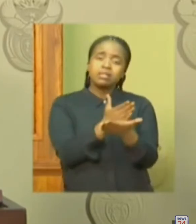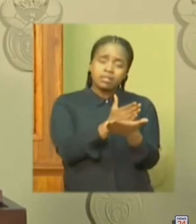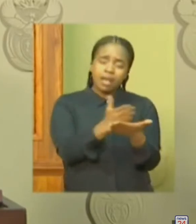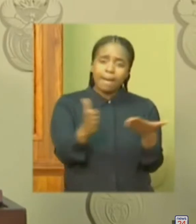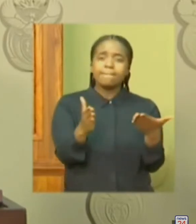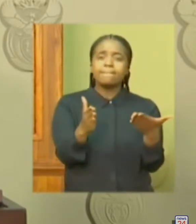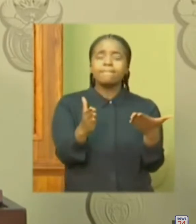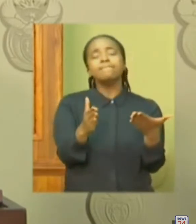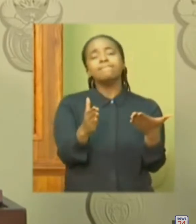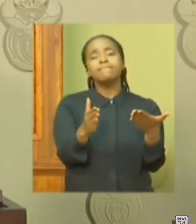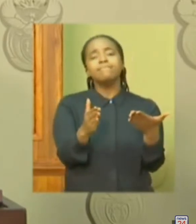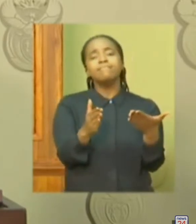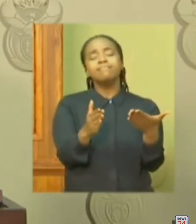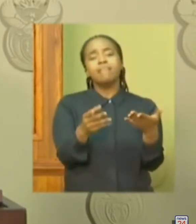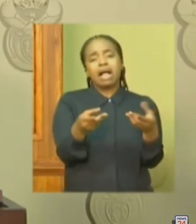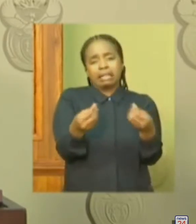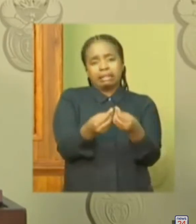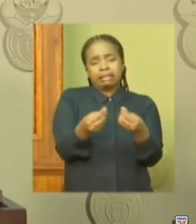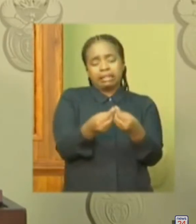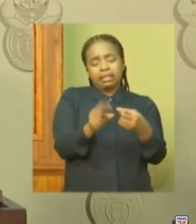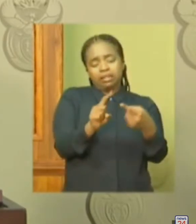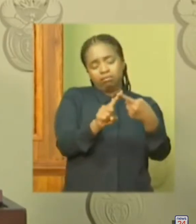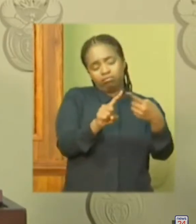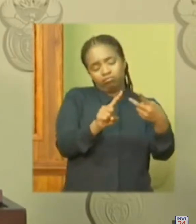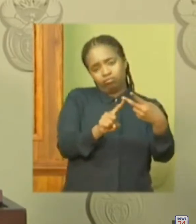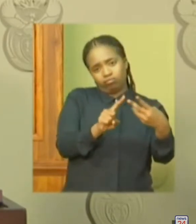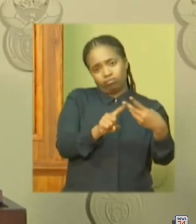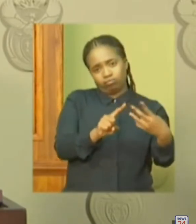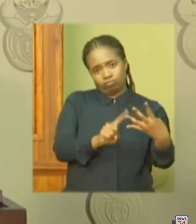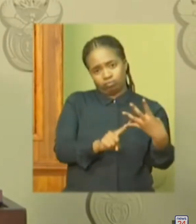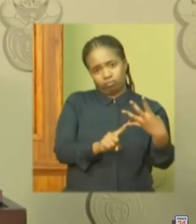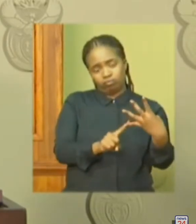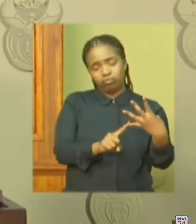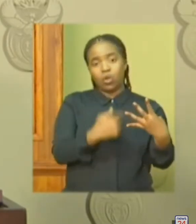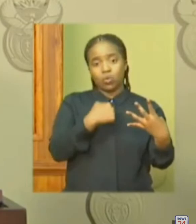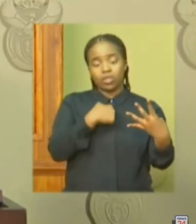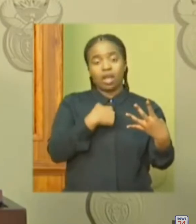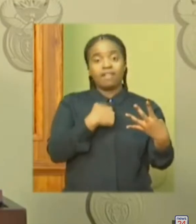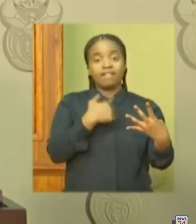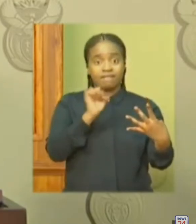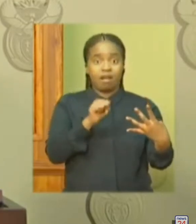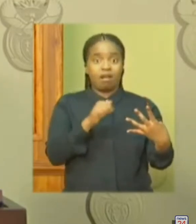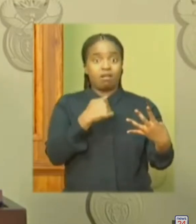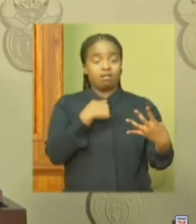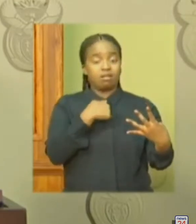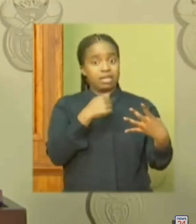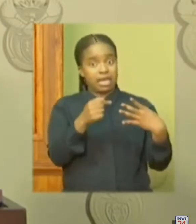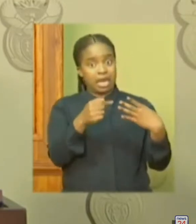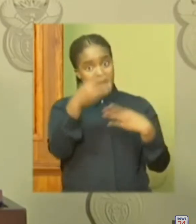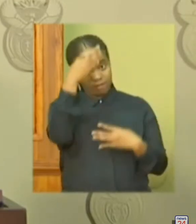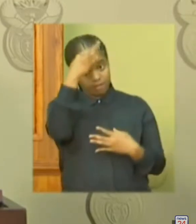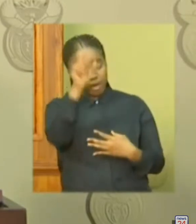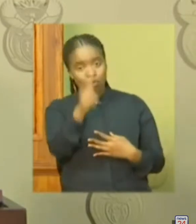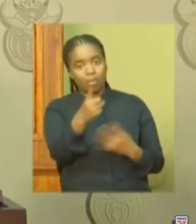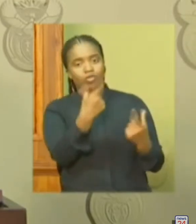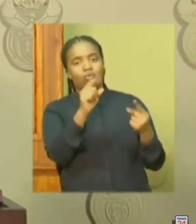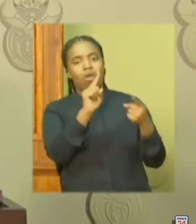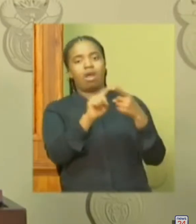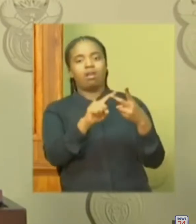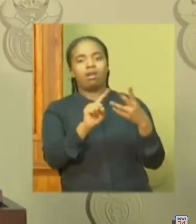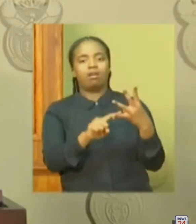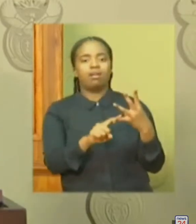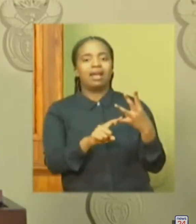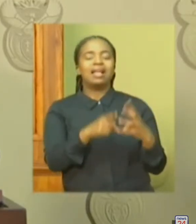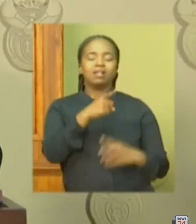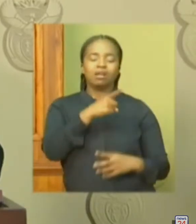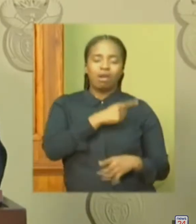fundamental things that you ask of us, your leaders. And that is why we